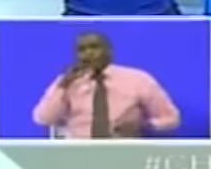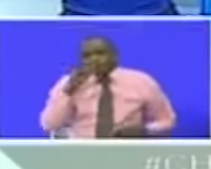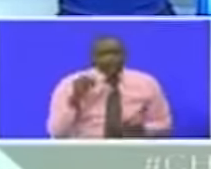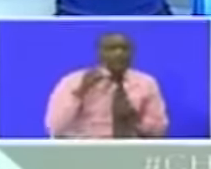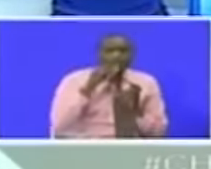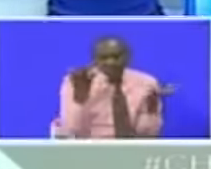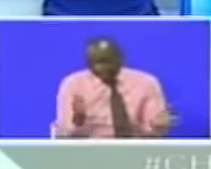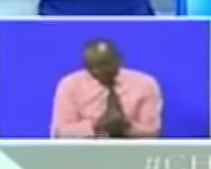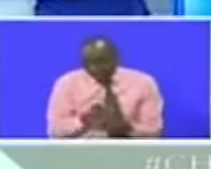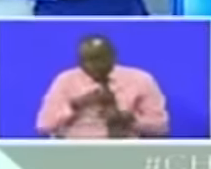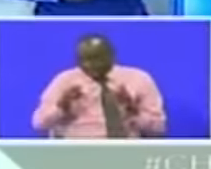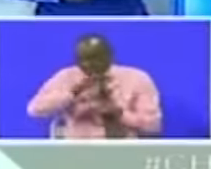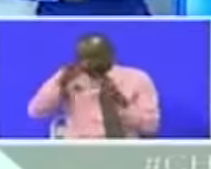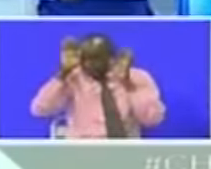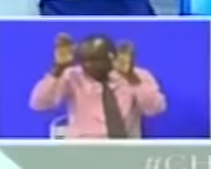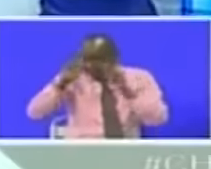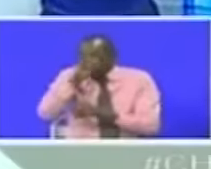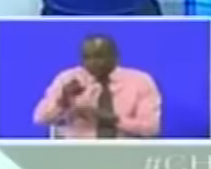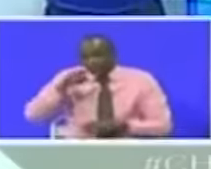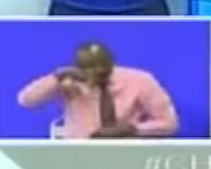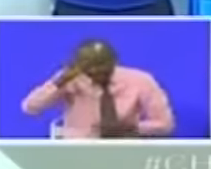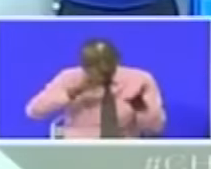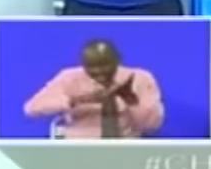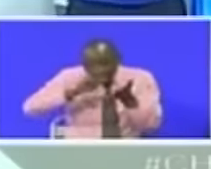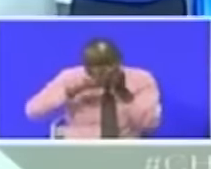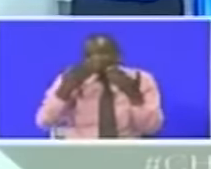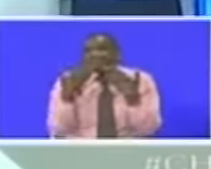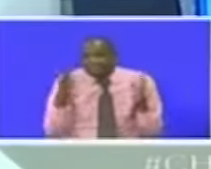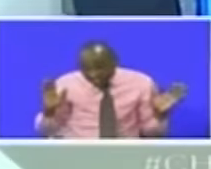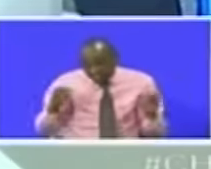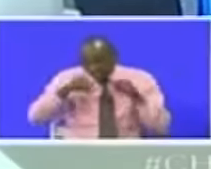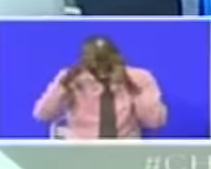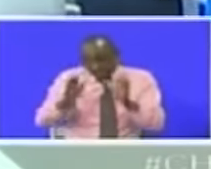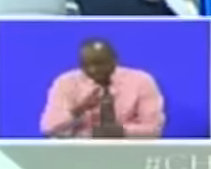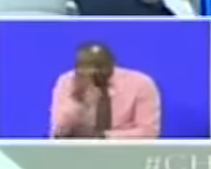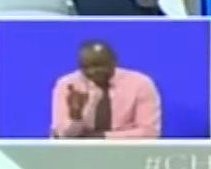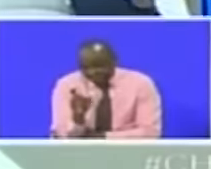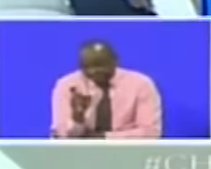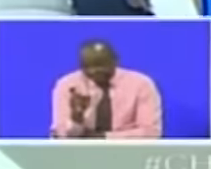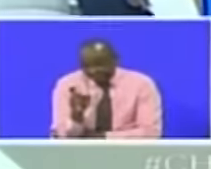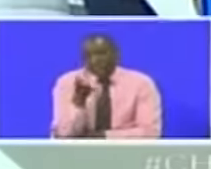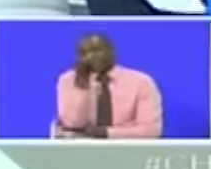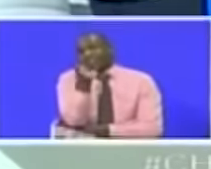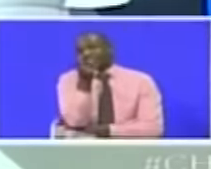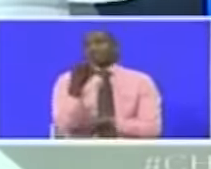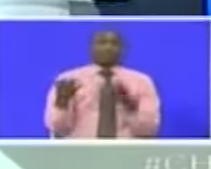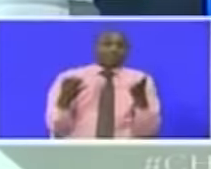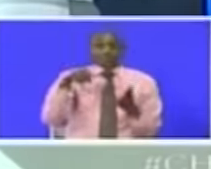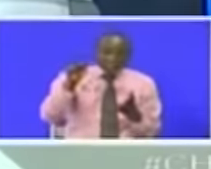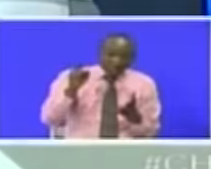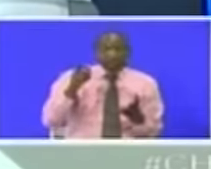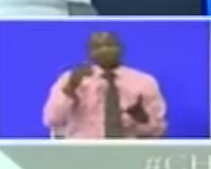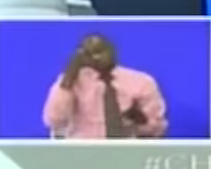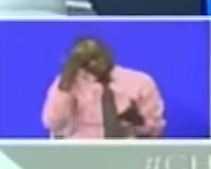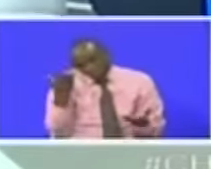but the all-important question is, have you registered as a voter? Well, this is something you may or may not know,